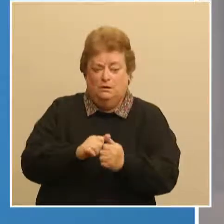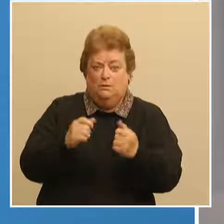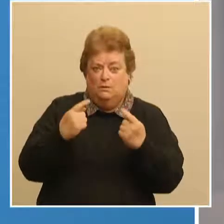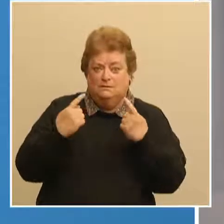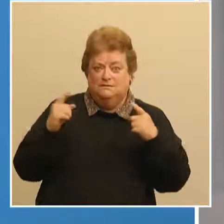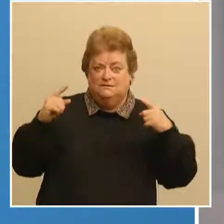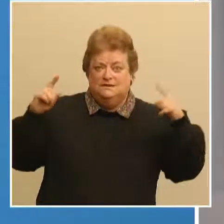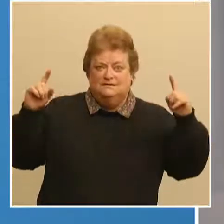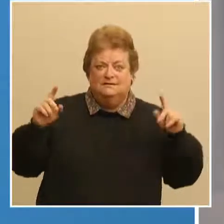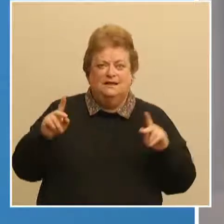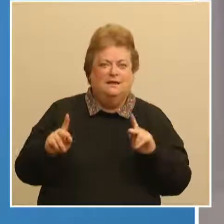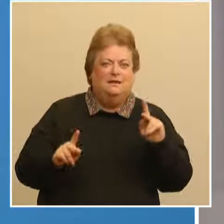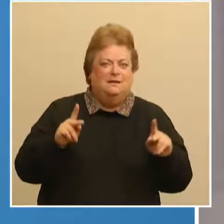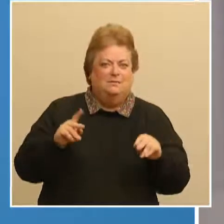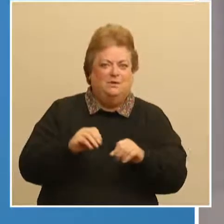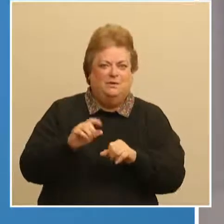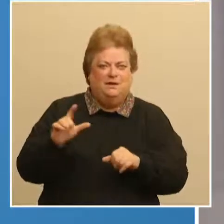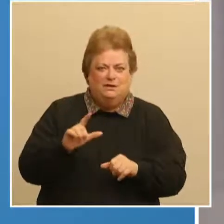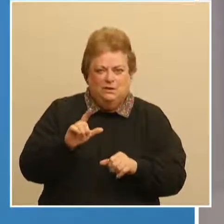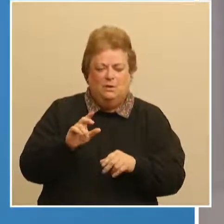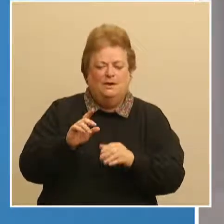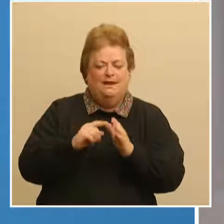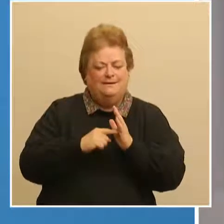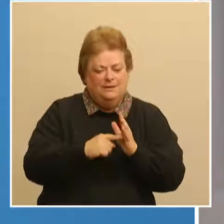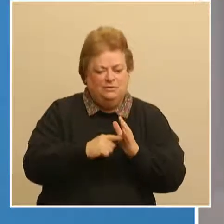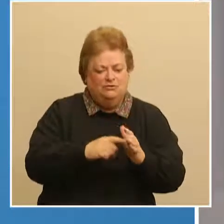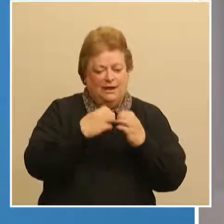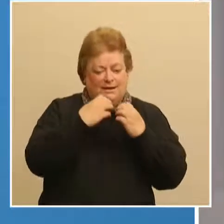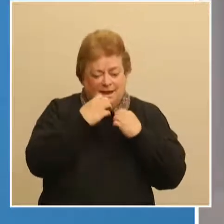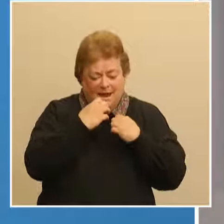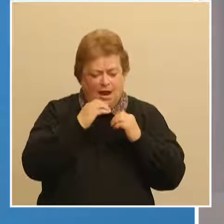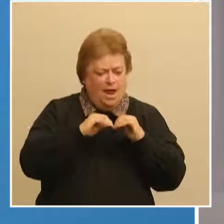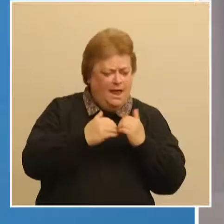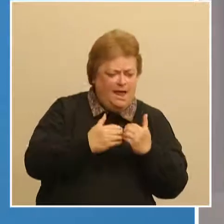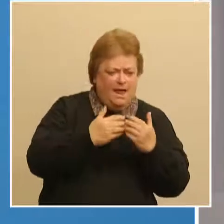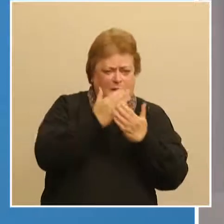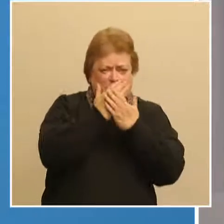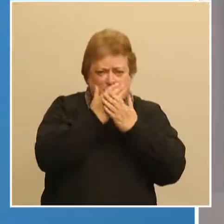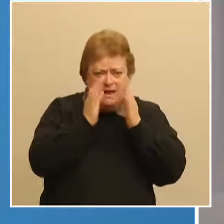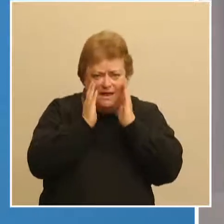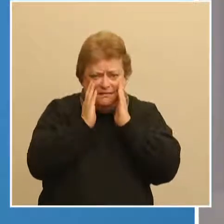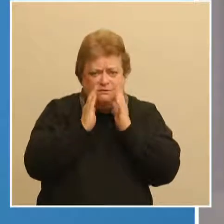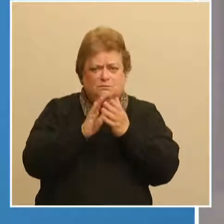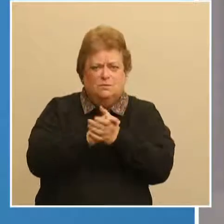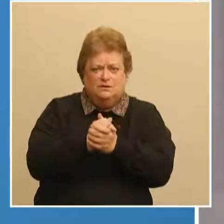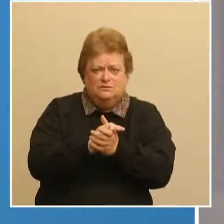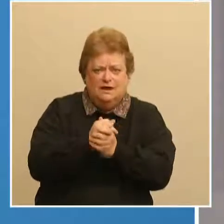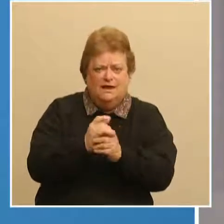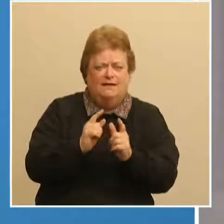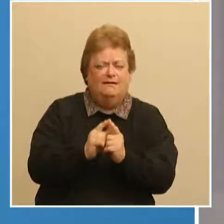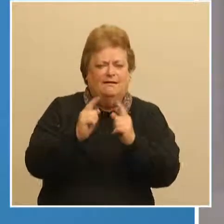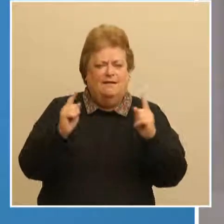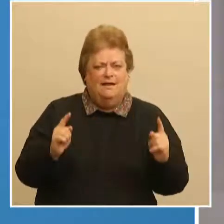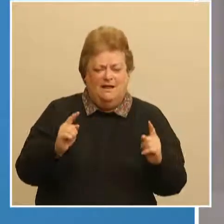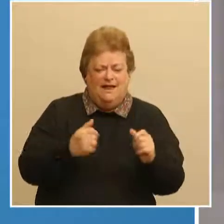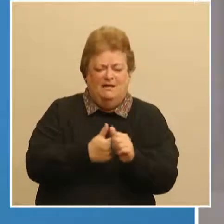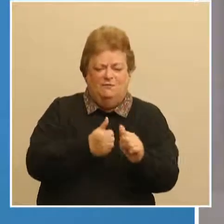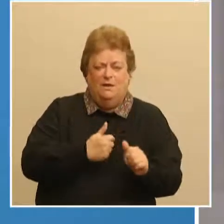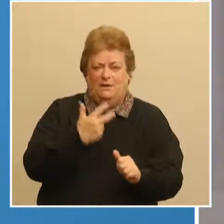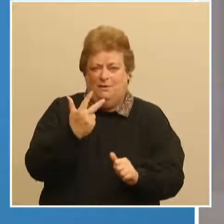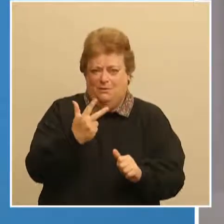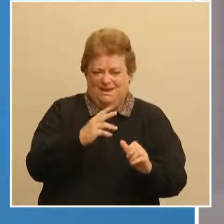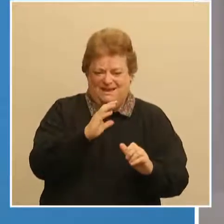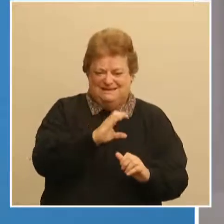Lincoln demonstrate their care by wearing masks, watching their distance, and washing their hands, along with avoiding the 3 C's: